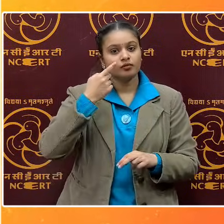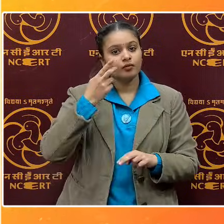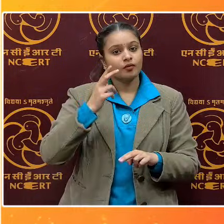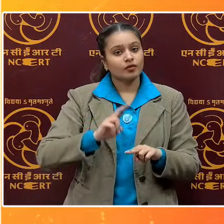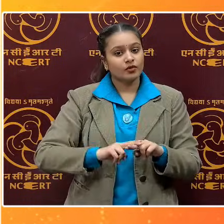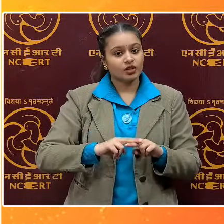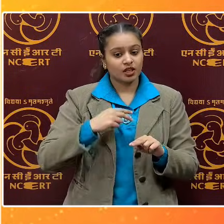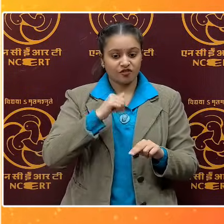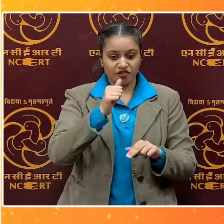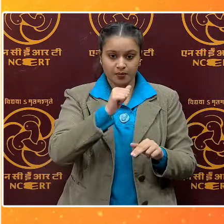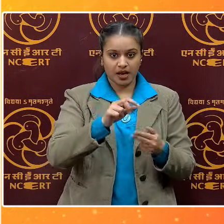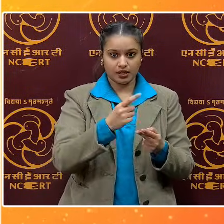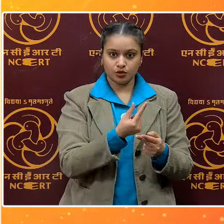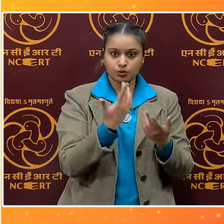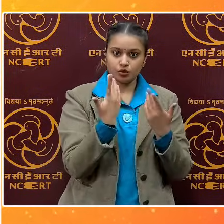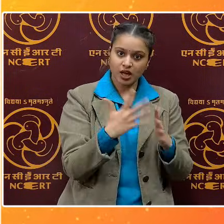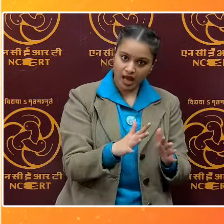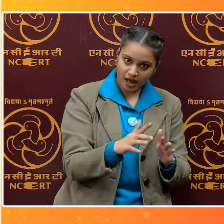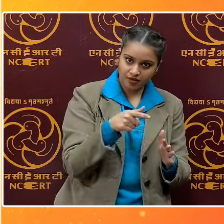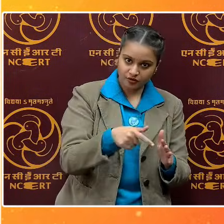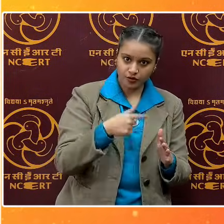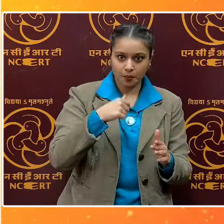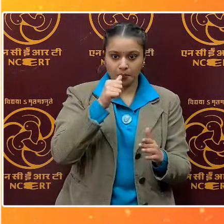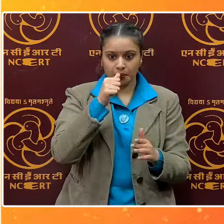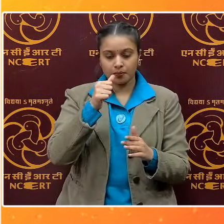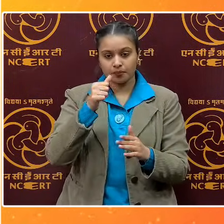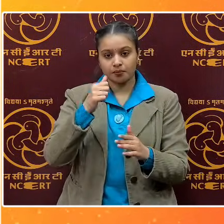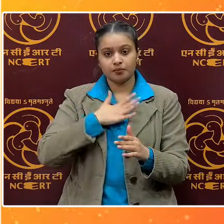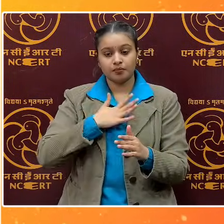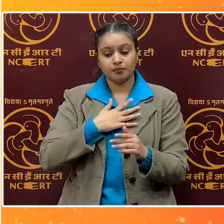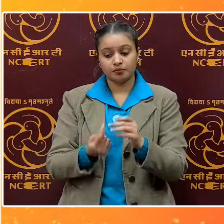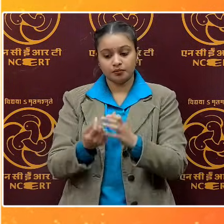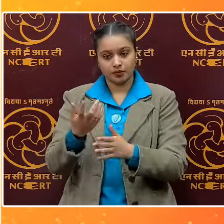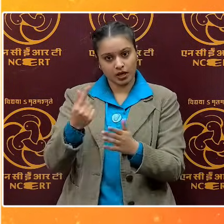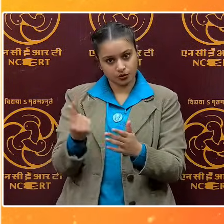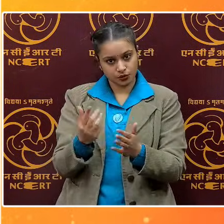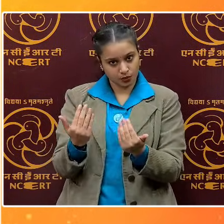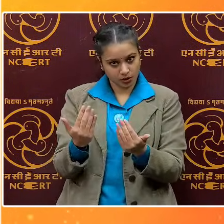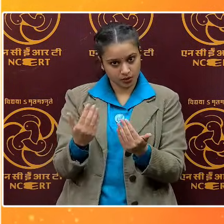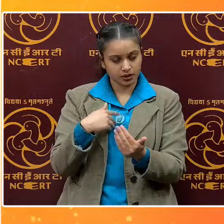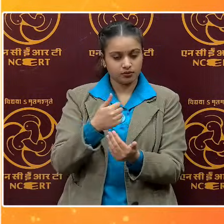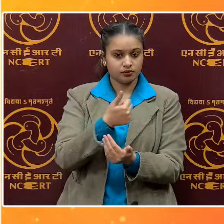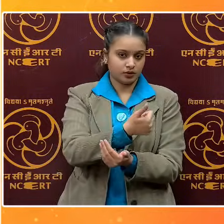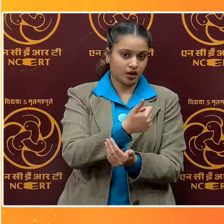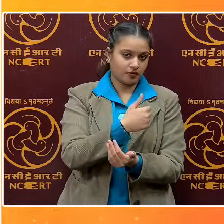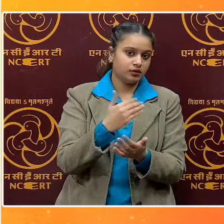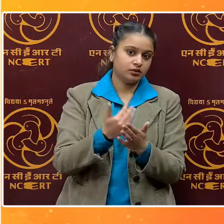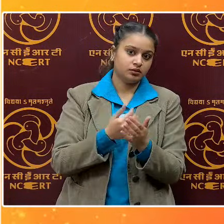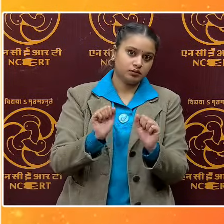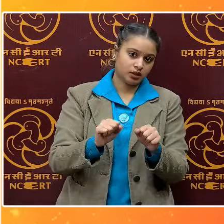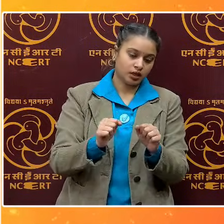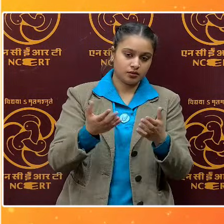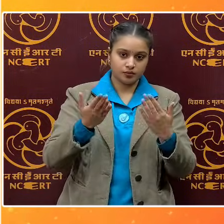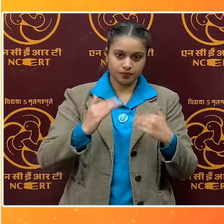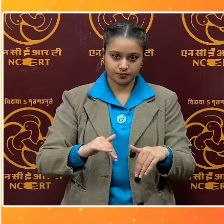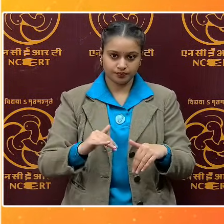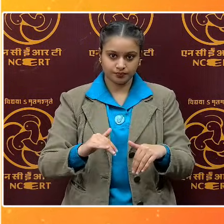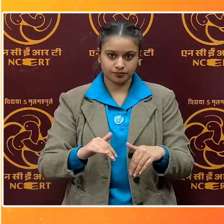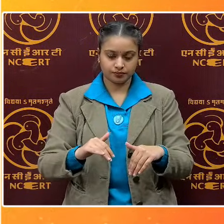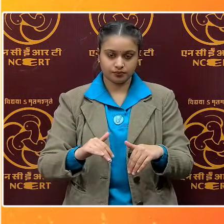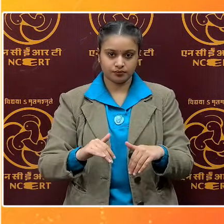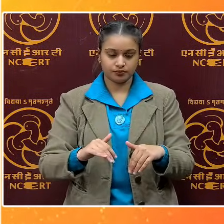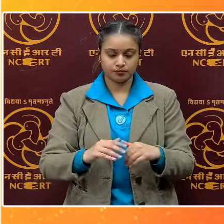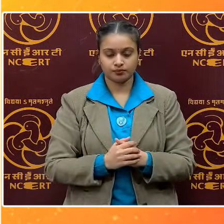for plants. Save. Save. It's a good habit. And leaving a leaking tap. Oh,